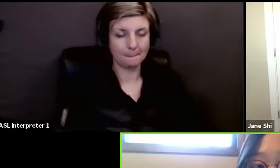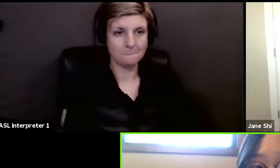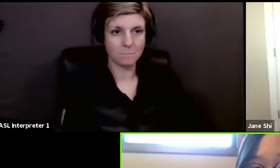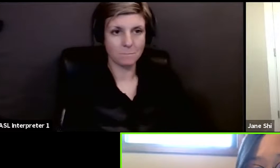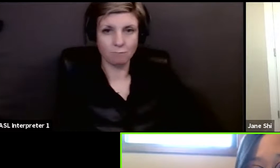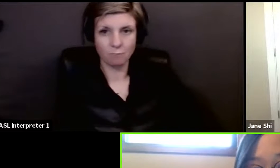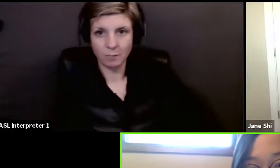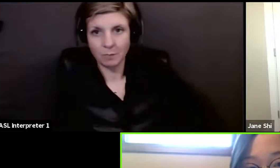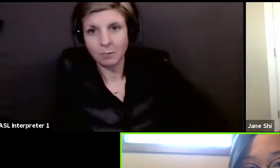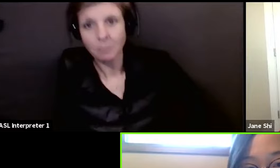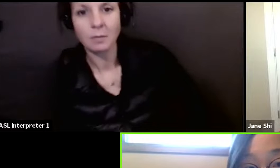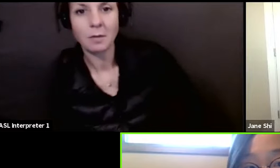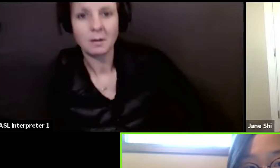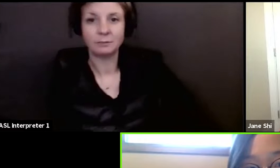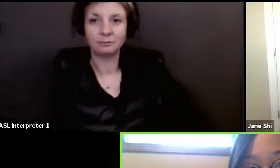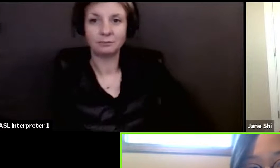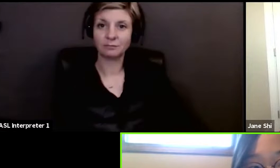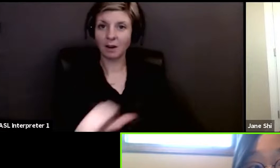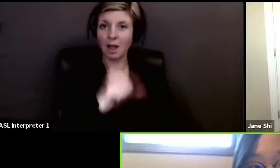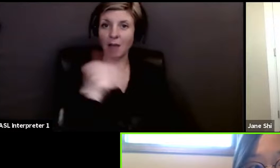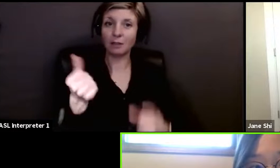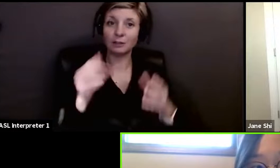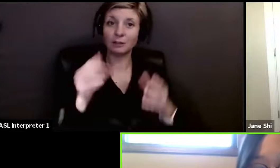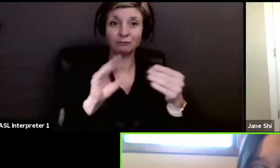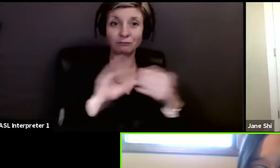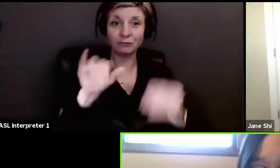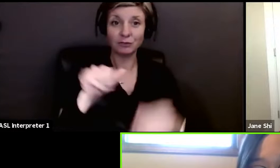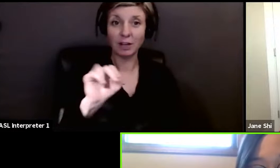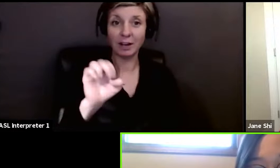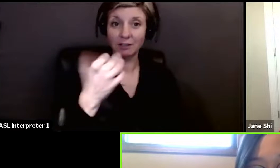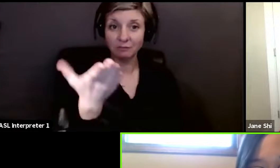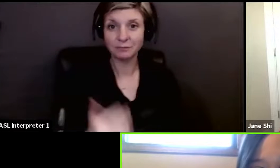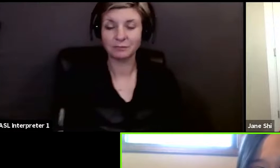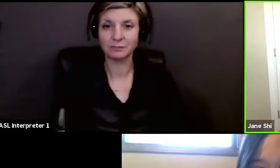Do you have anything else you'd like to share before I hop onto volume 2?